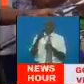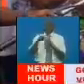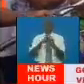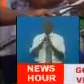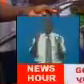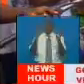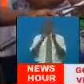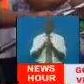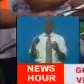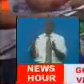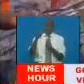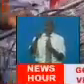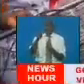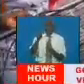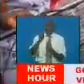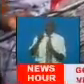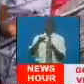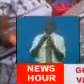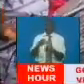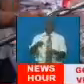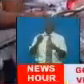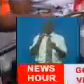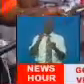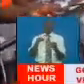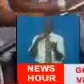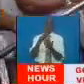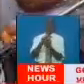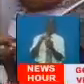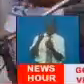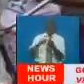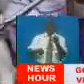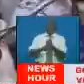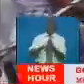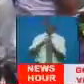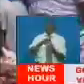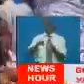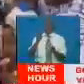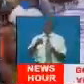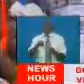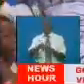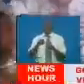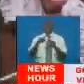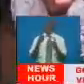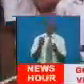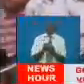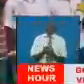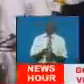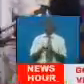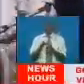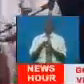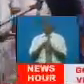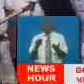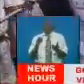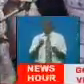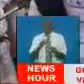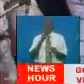years since the philanthropist adopted the home to help it achieve its aim of assisting needy and deprived children in society who